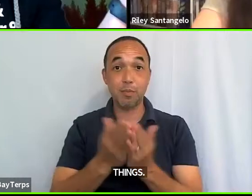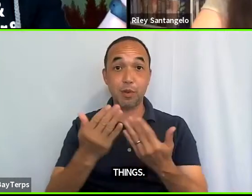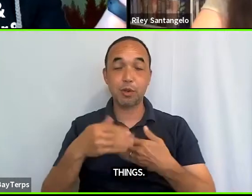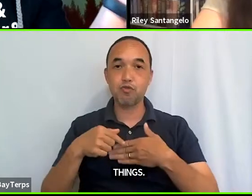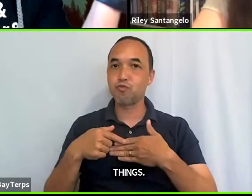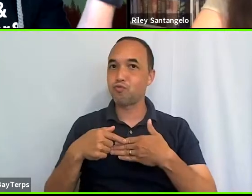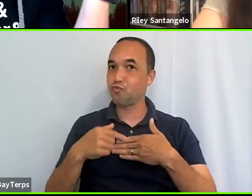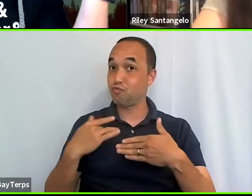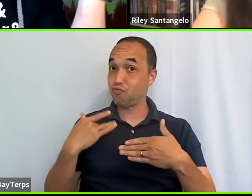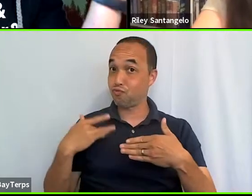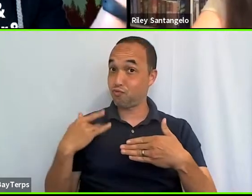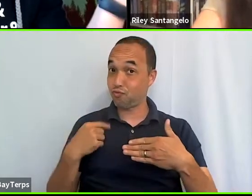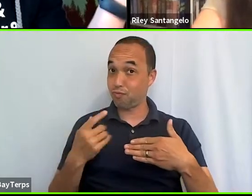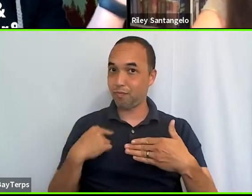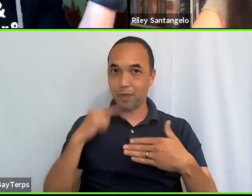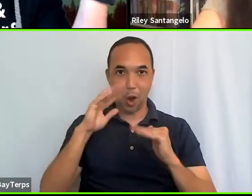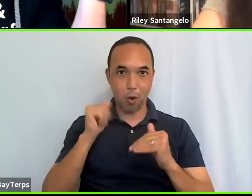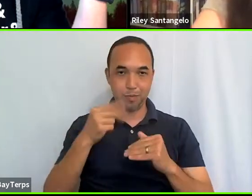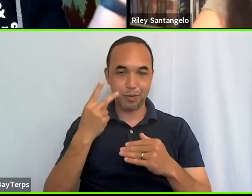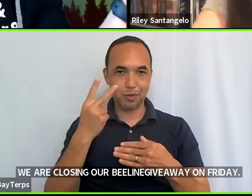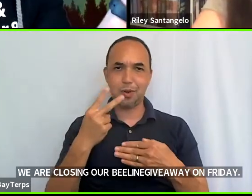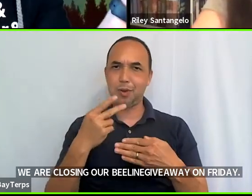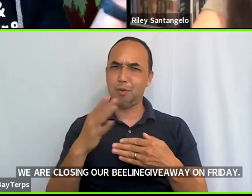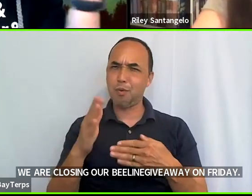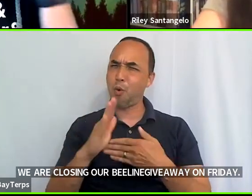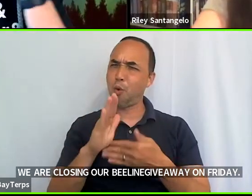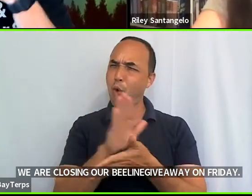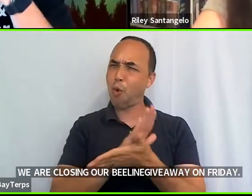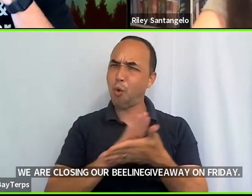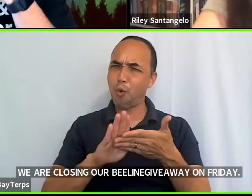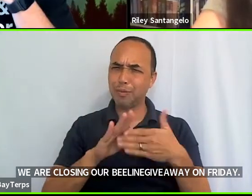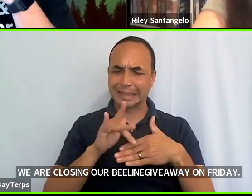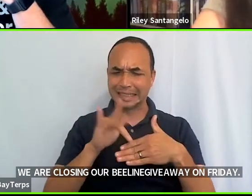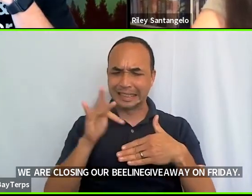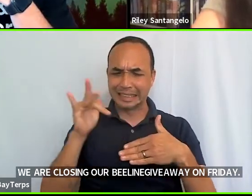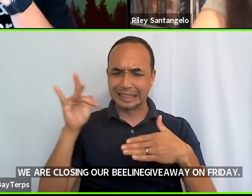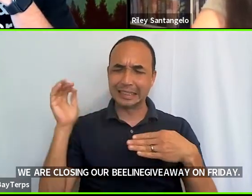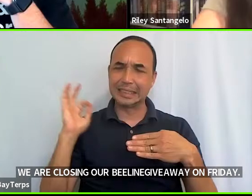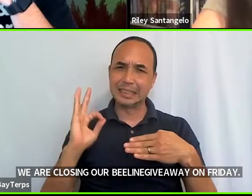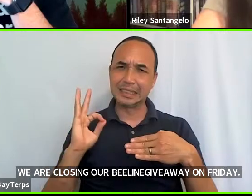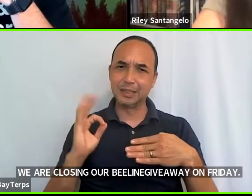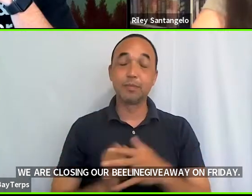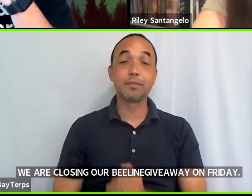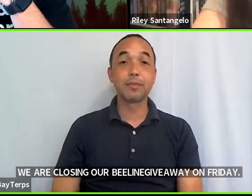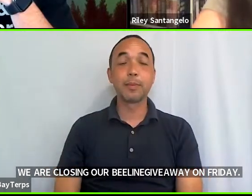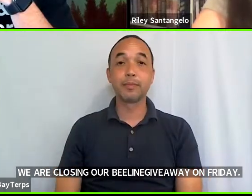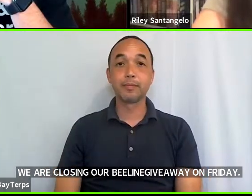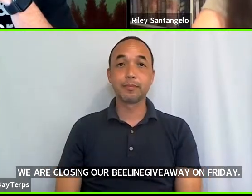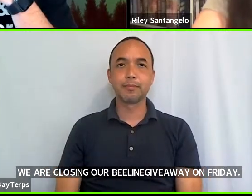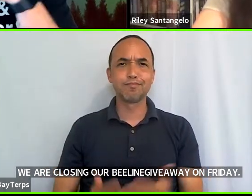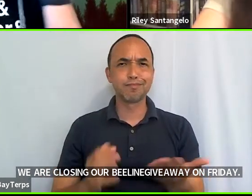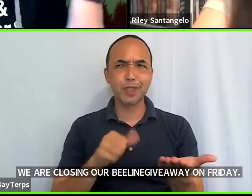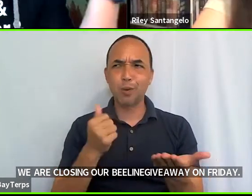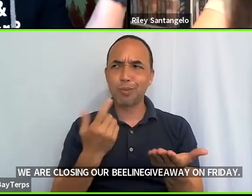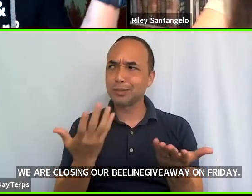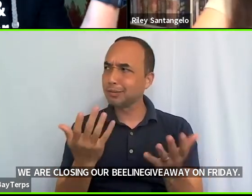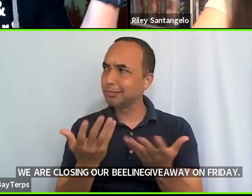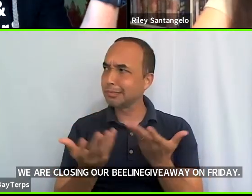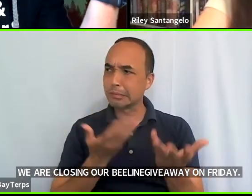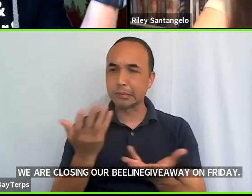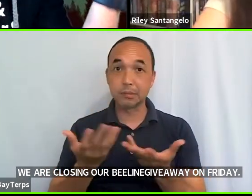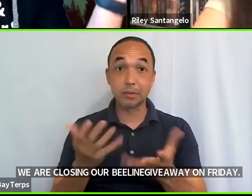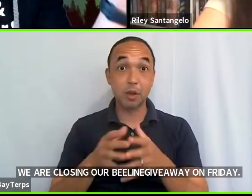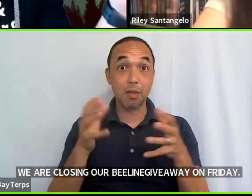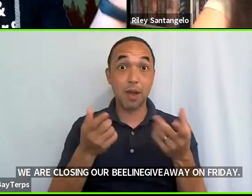got to see that. It's immaculate. I love it. And what else? Lots of stuff happening